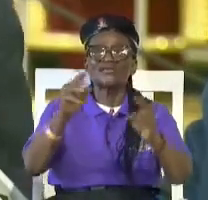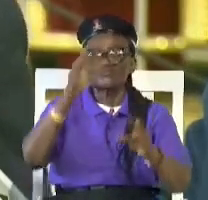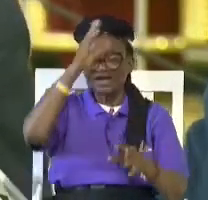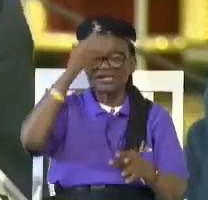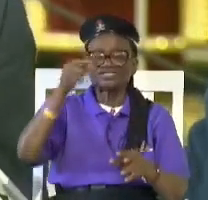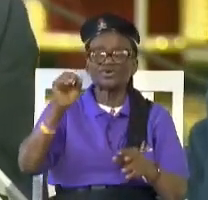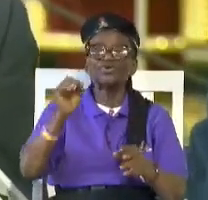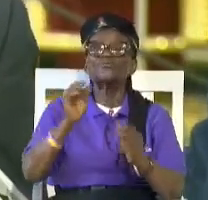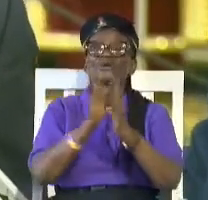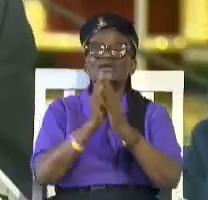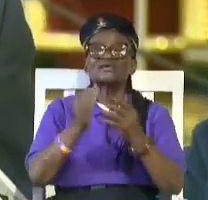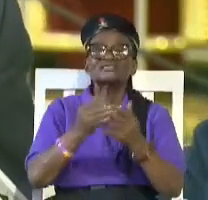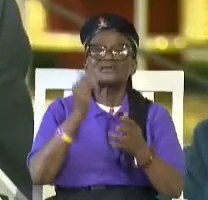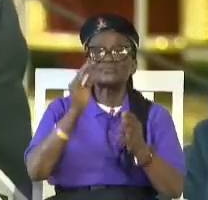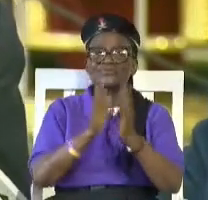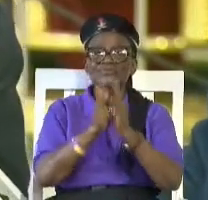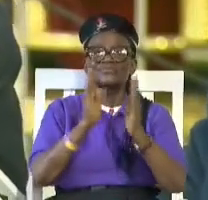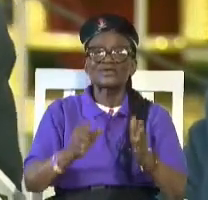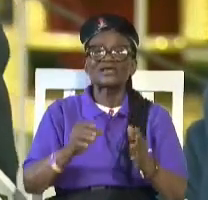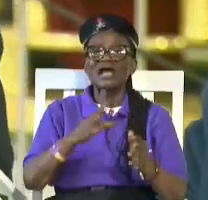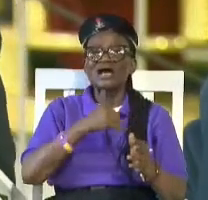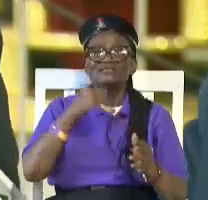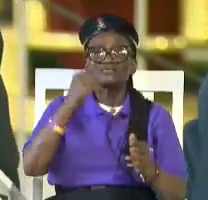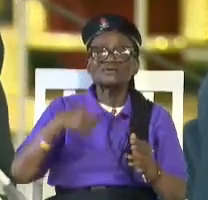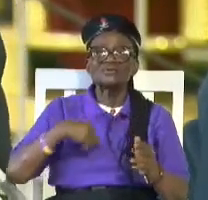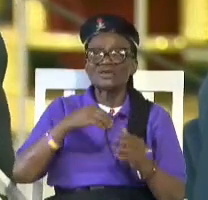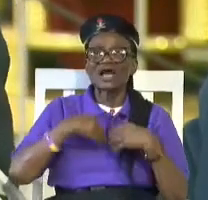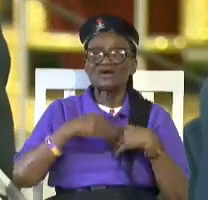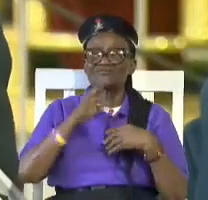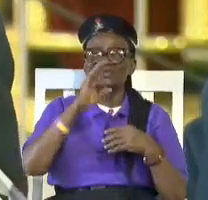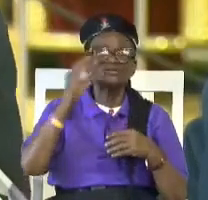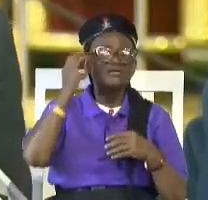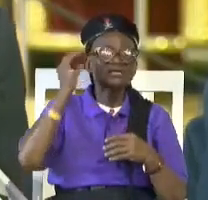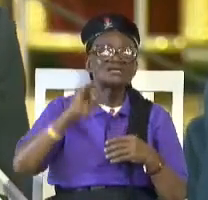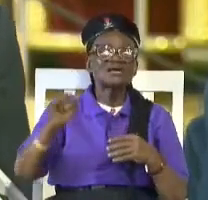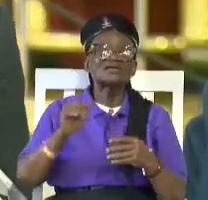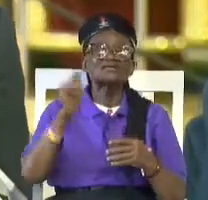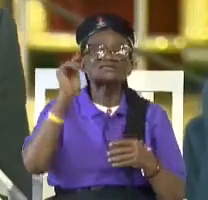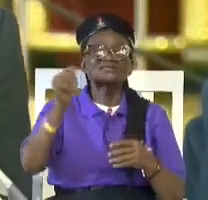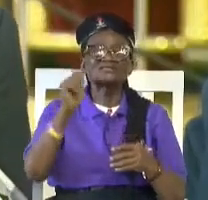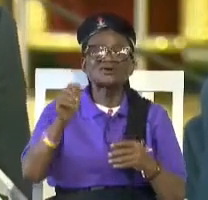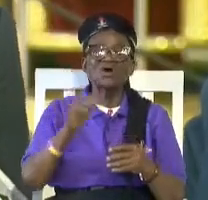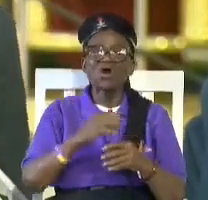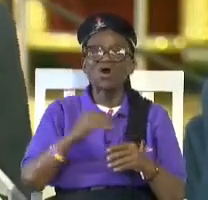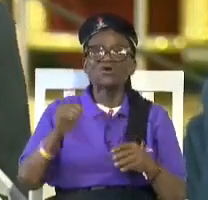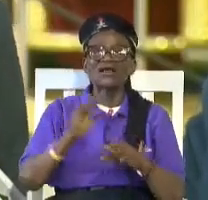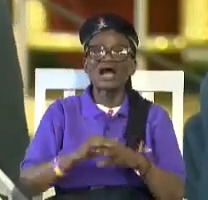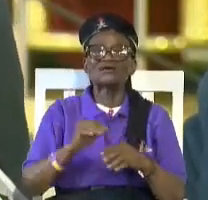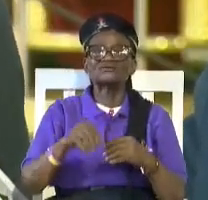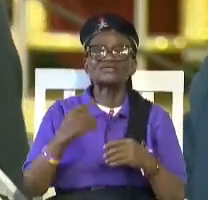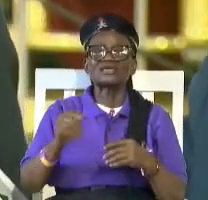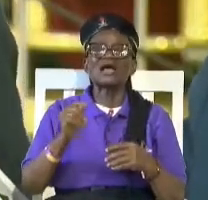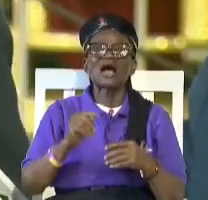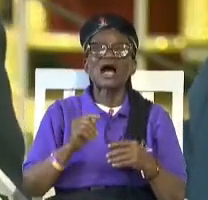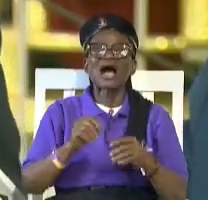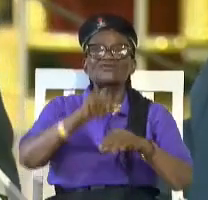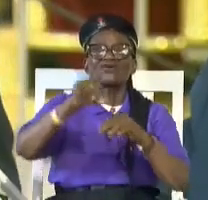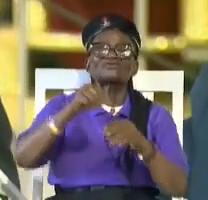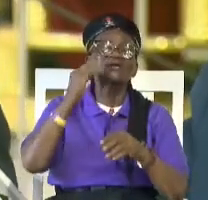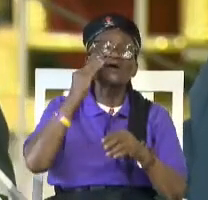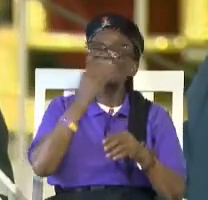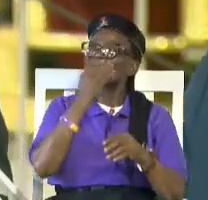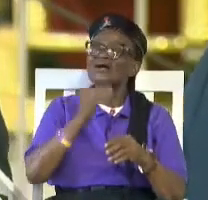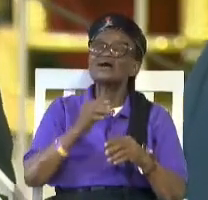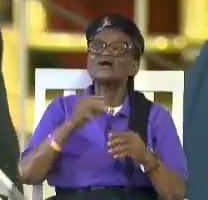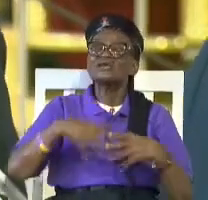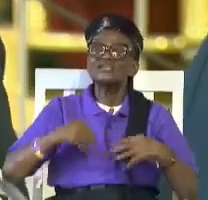Father, we have been hearing testimonies of how you the anointed handkerchief have been healing people. I want you to